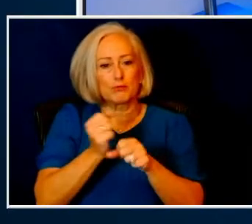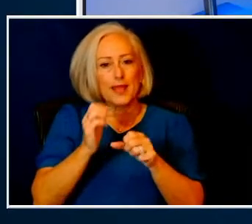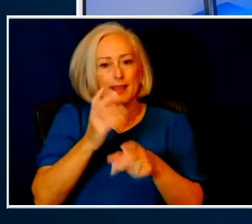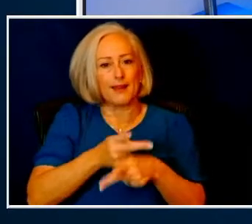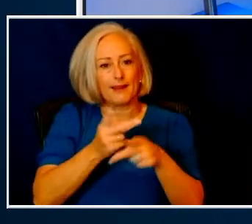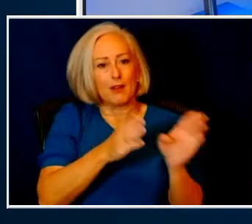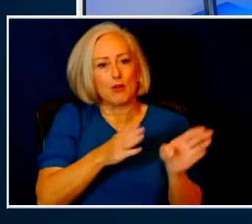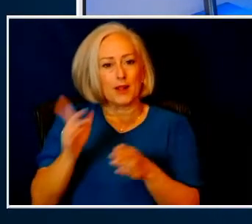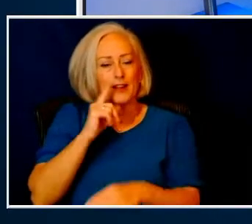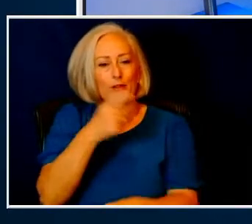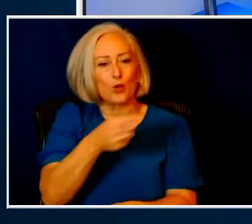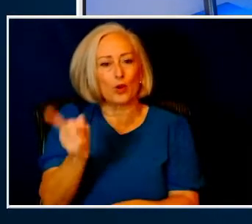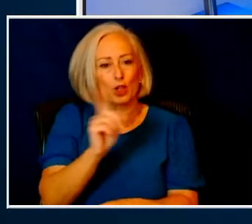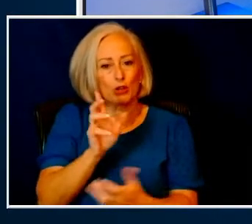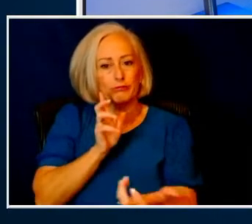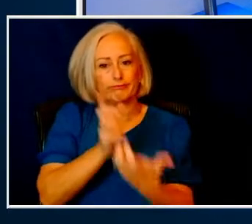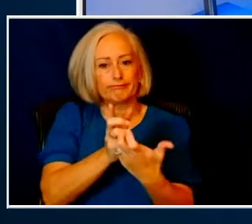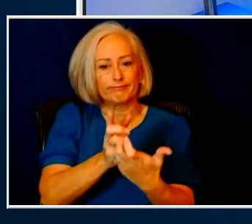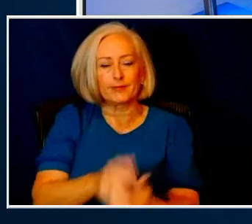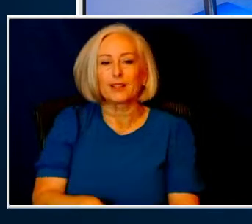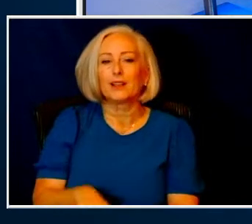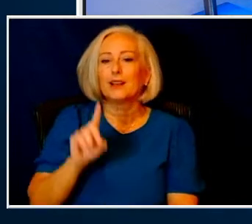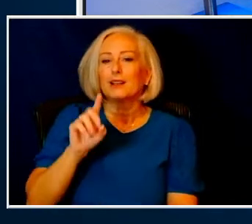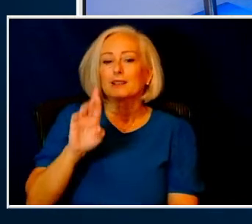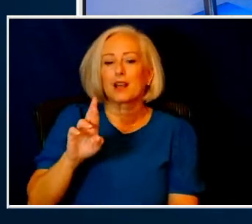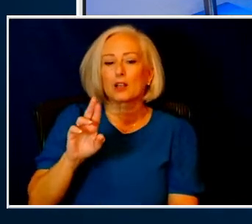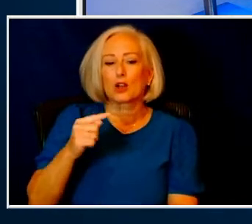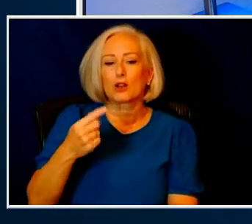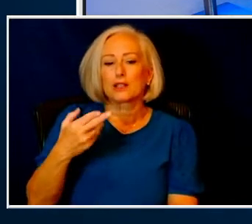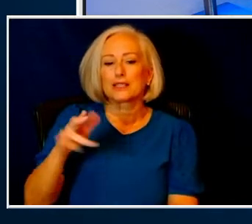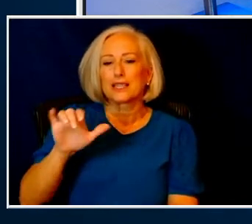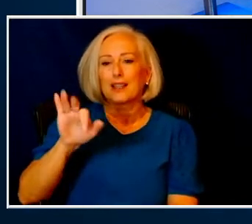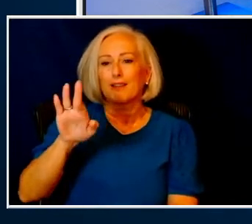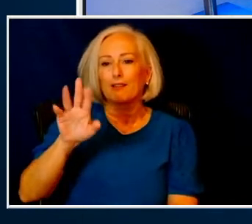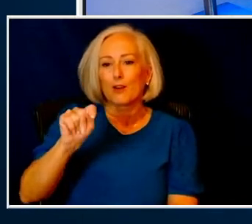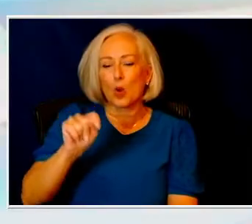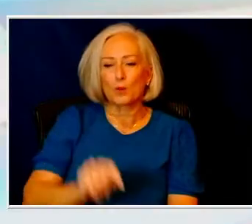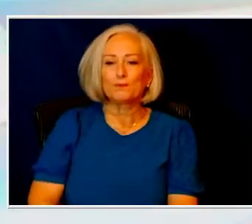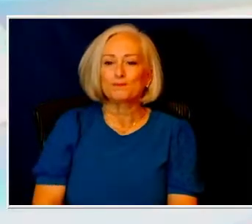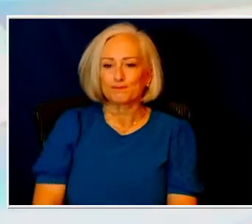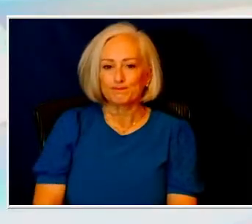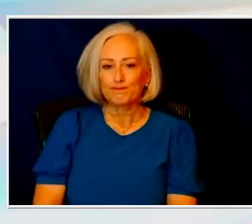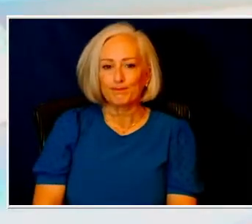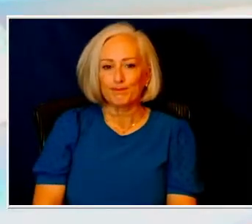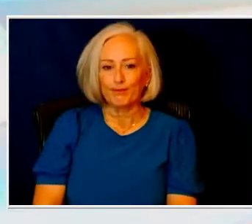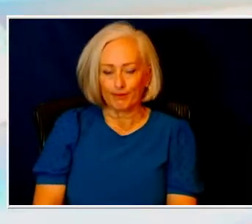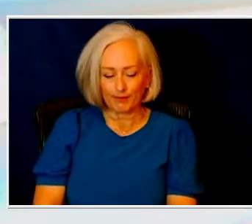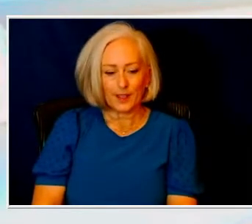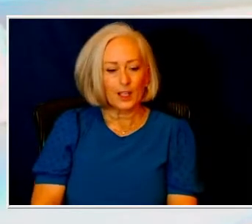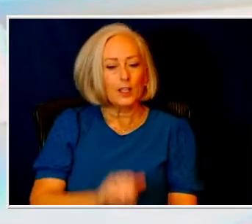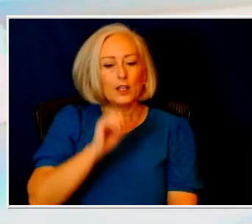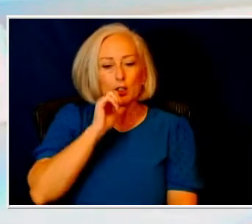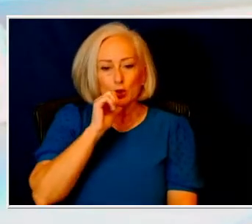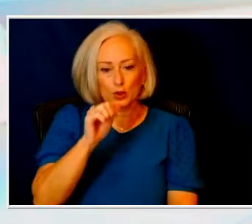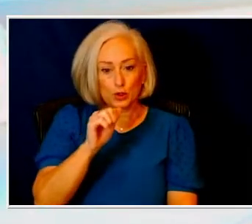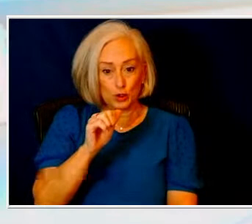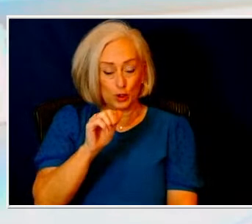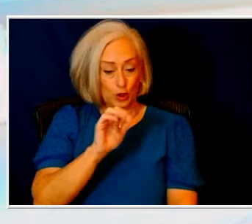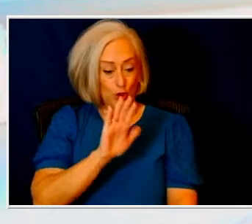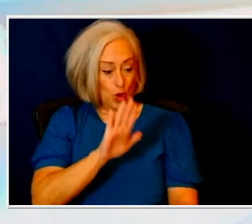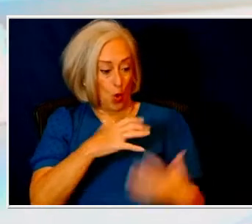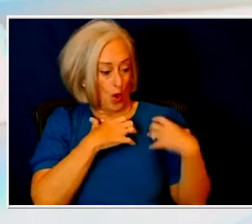you. Dr. Tifo. I guess my big take home would be to not associate your health